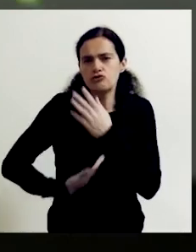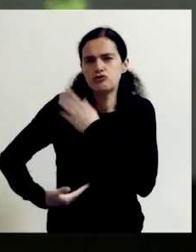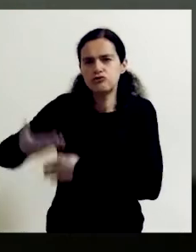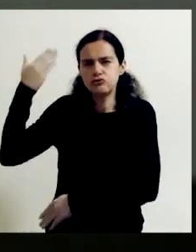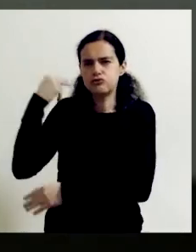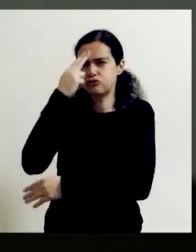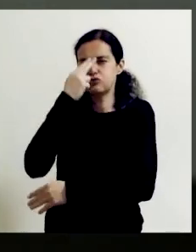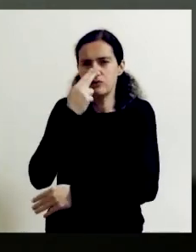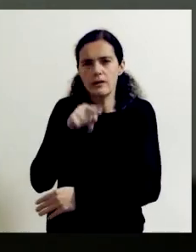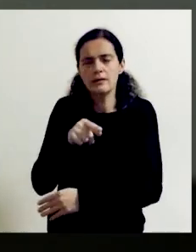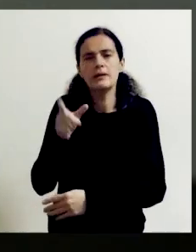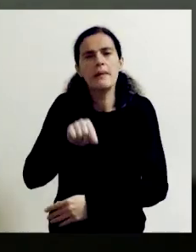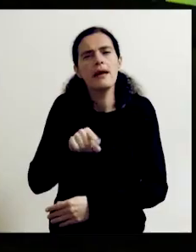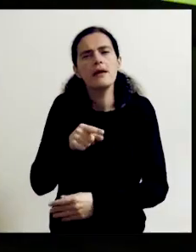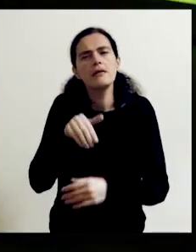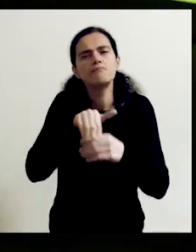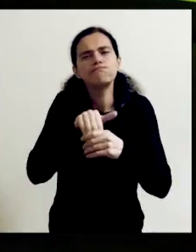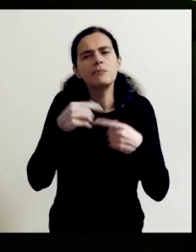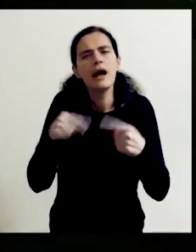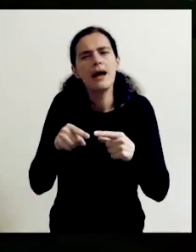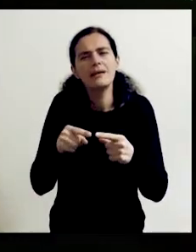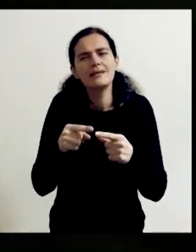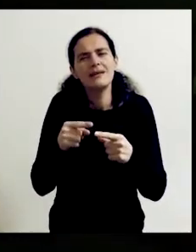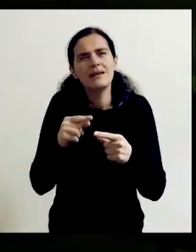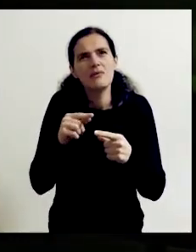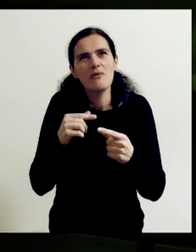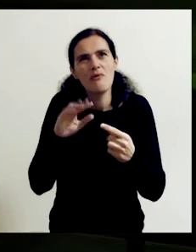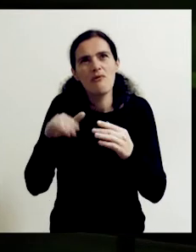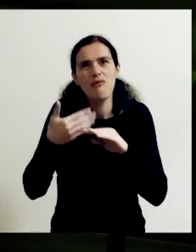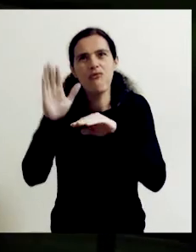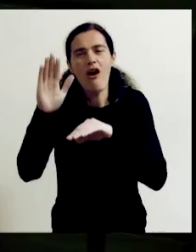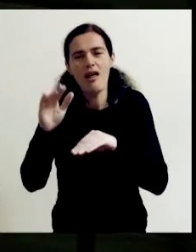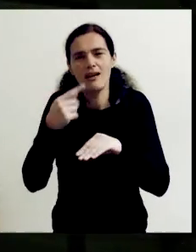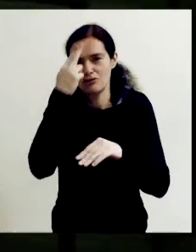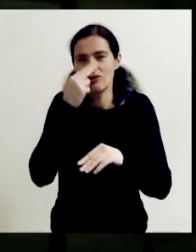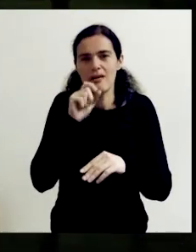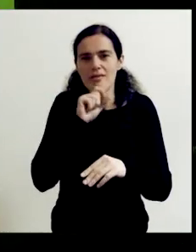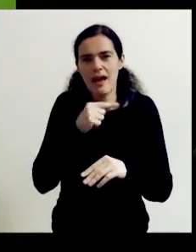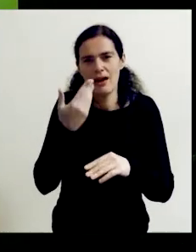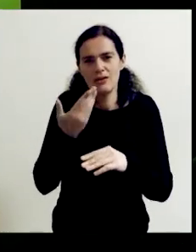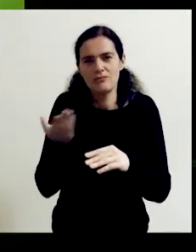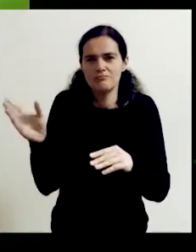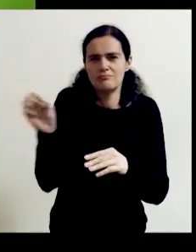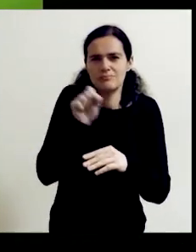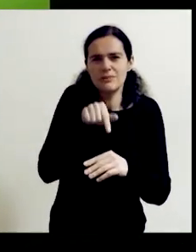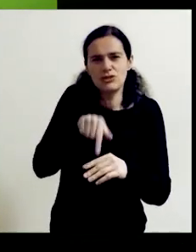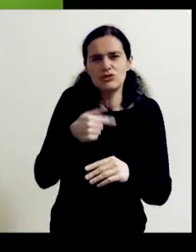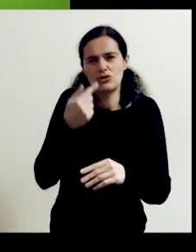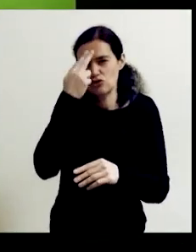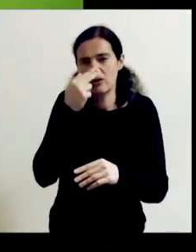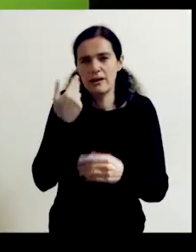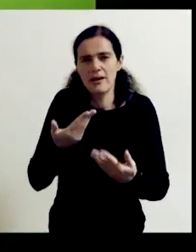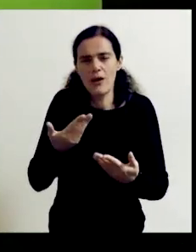quote-unquote ancient history, and elements that almost transcend this history and bring these histories